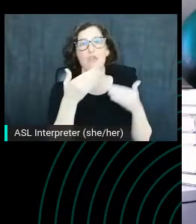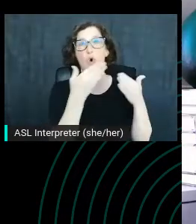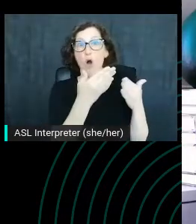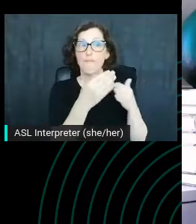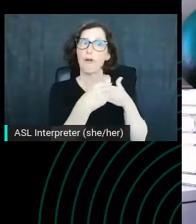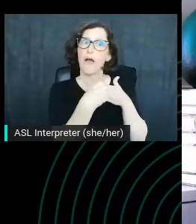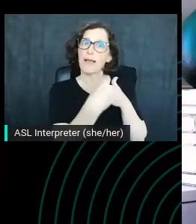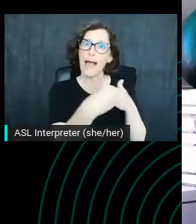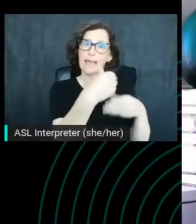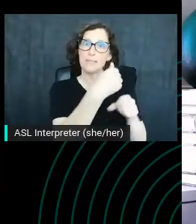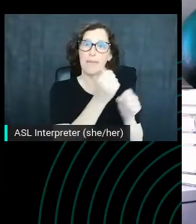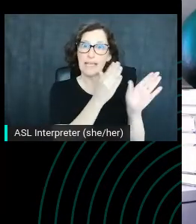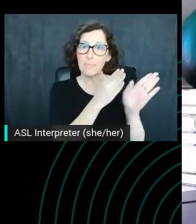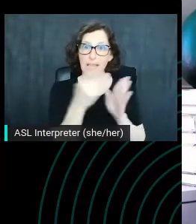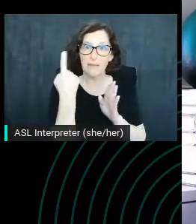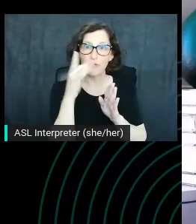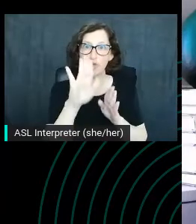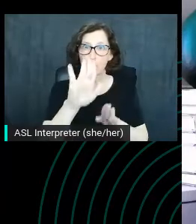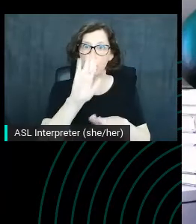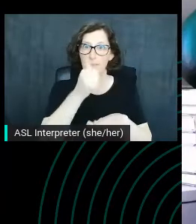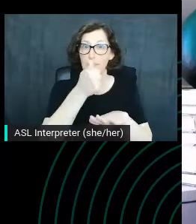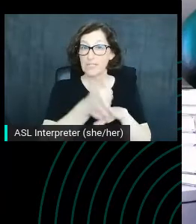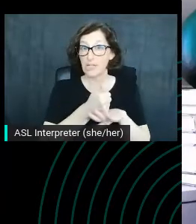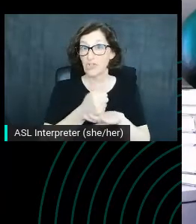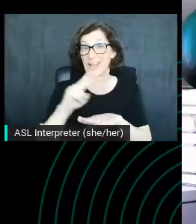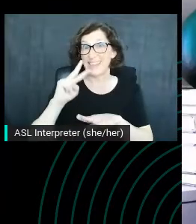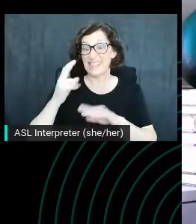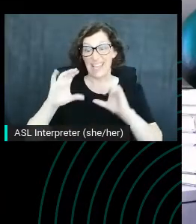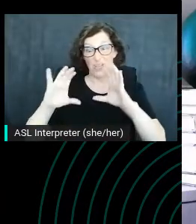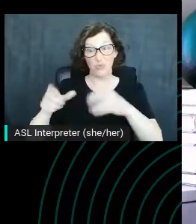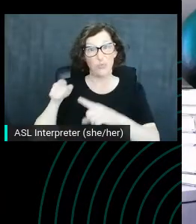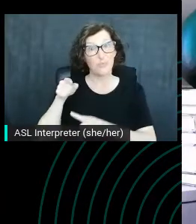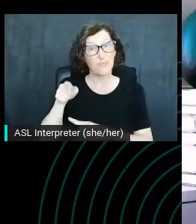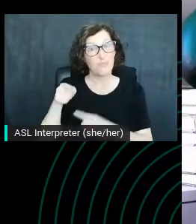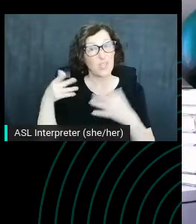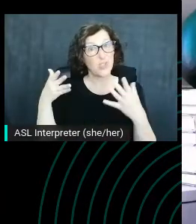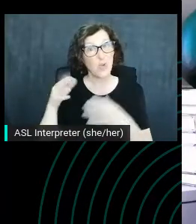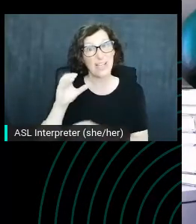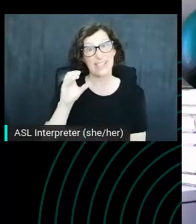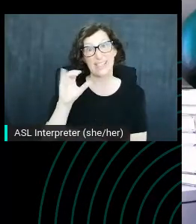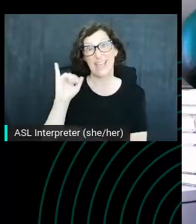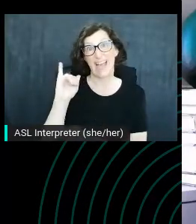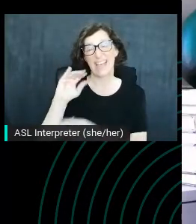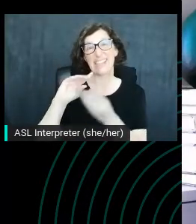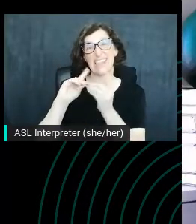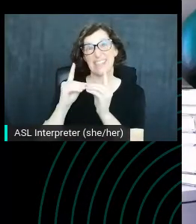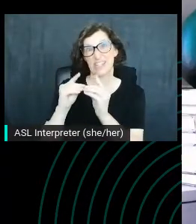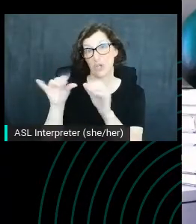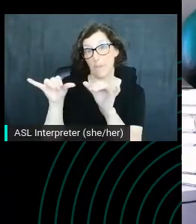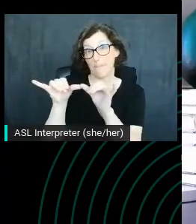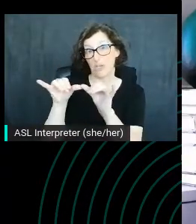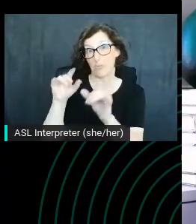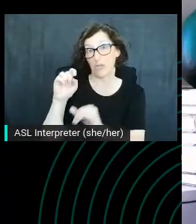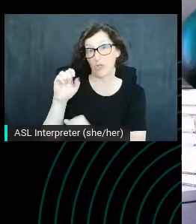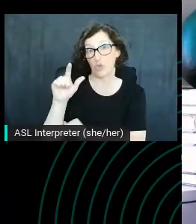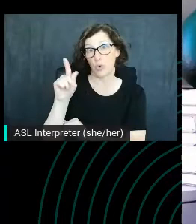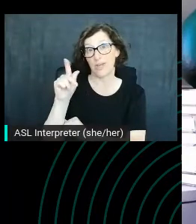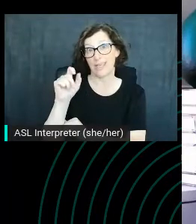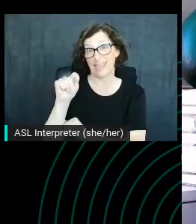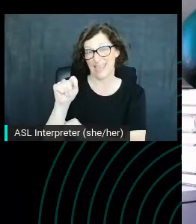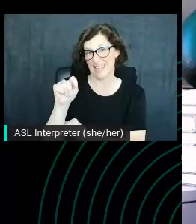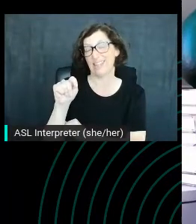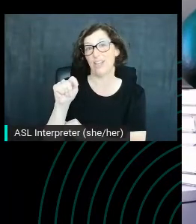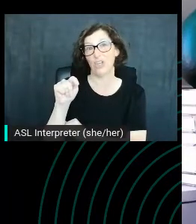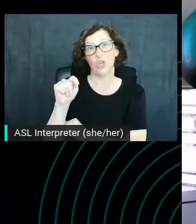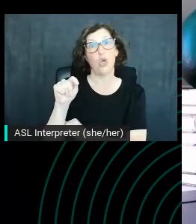making a plan for your implementation. And the second session is CI's Digital Measurement Toolkit, where CI team members will